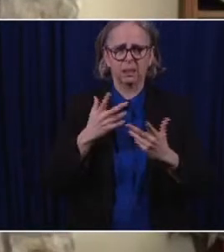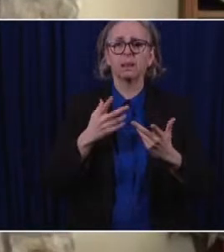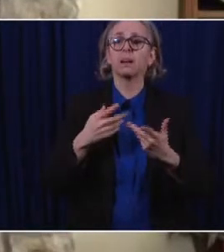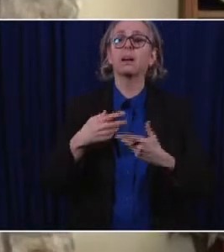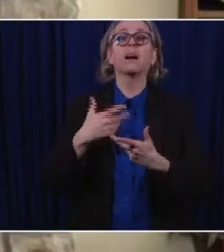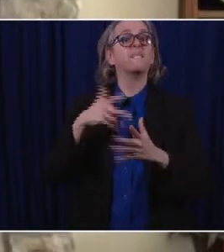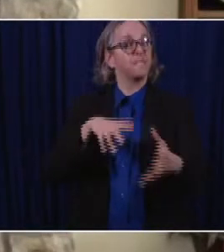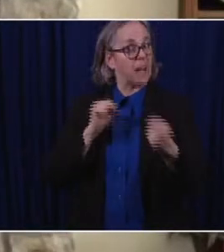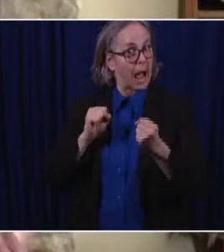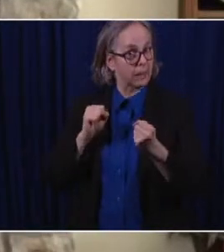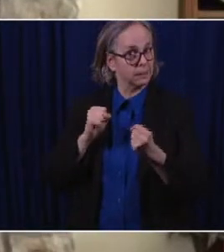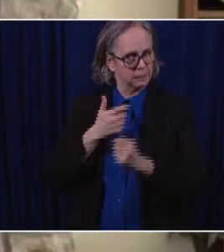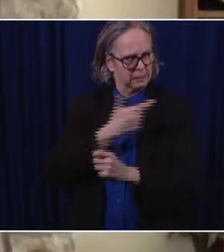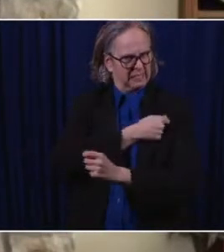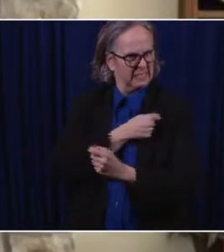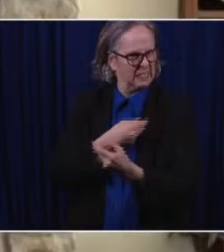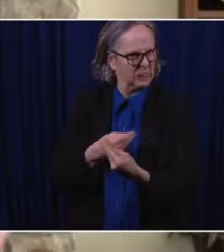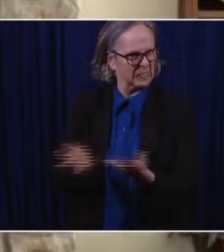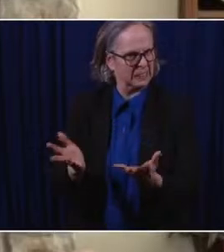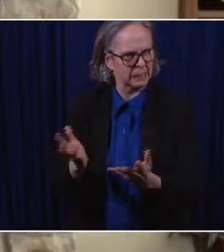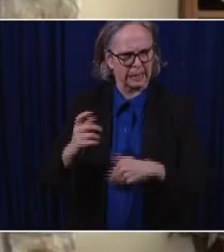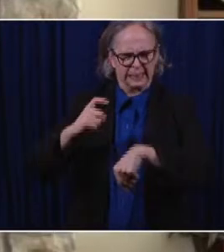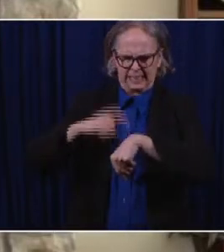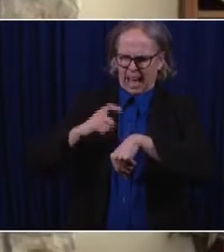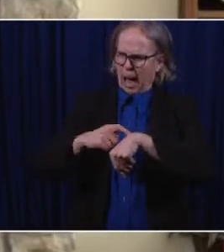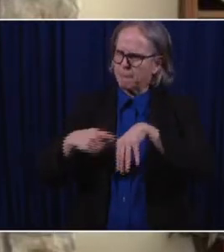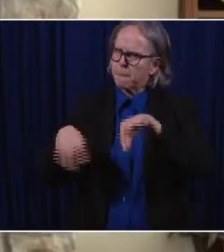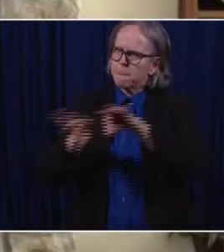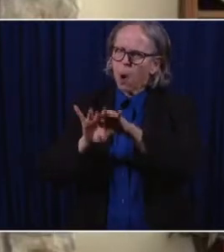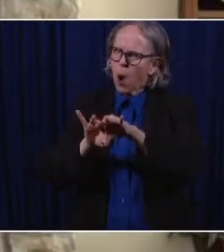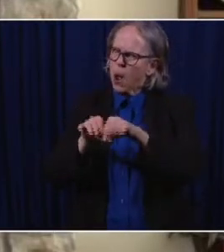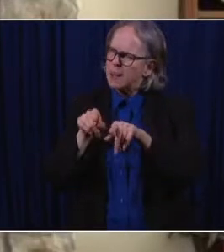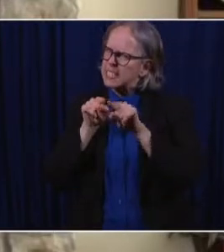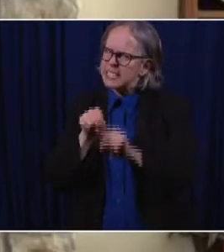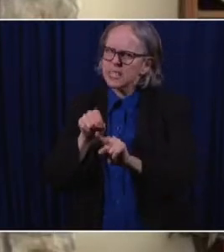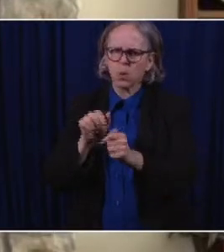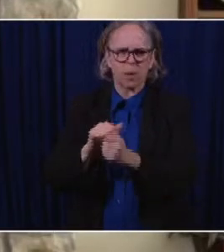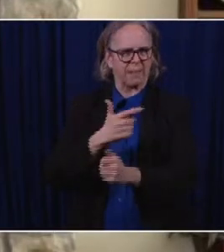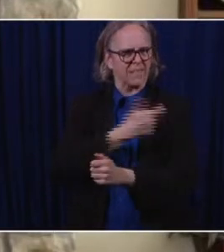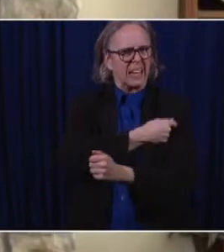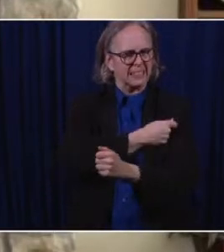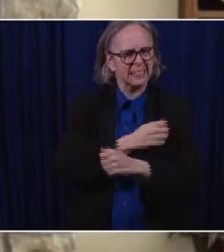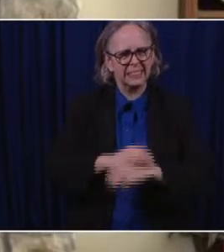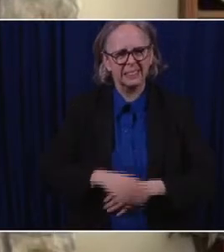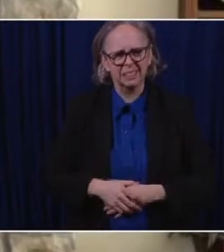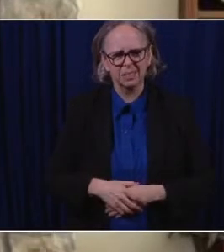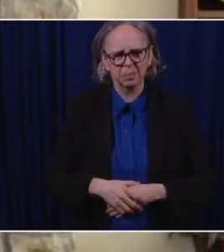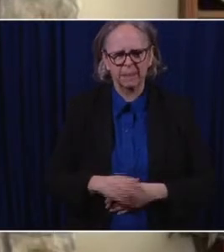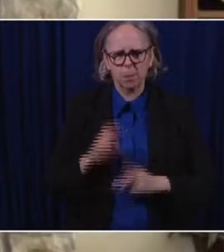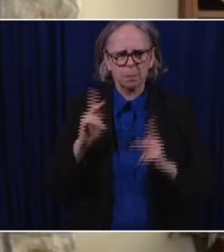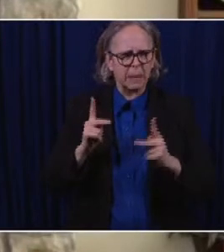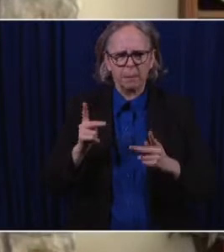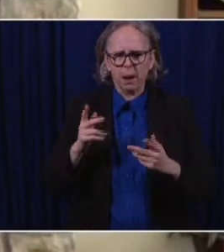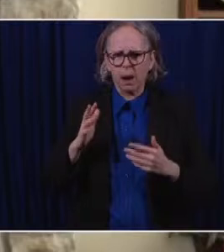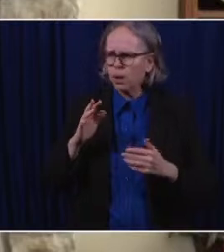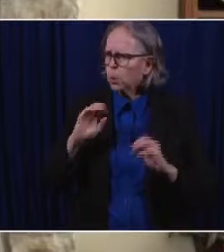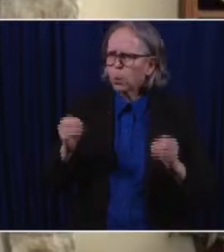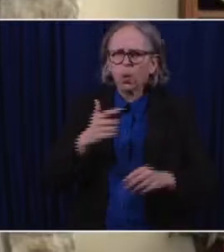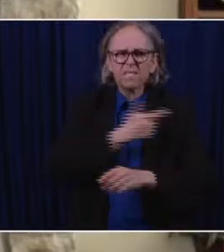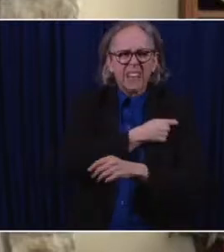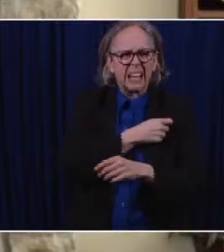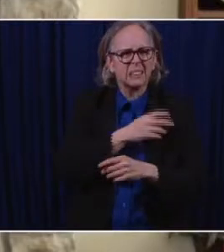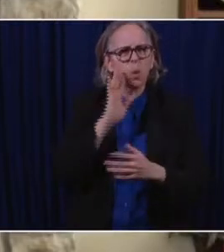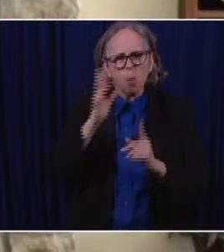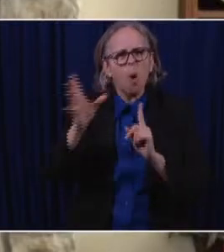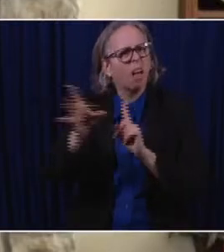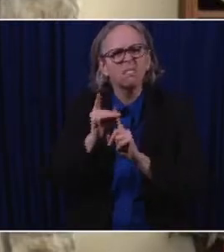And statistically, certain percentage of people are going to end up with COVID if they don't get the vaccine. So we want to get the vaccine out today